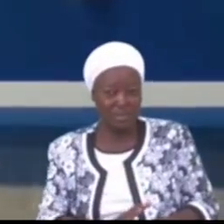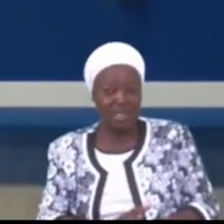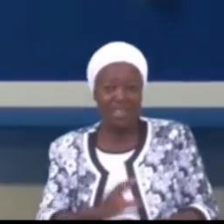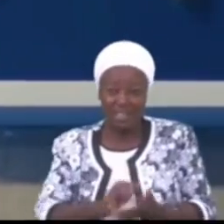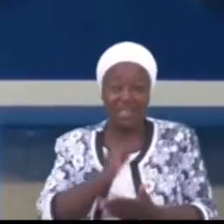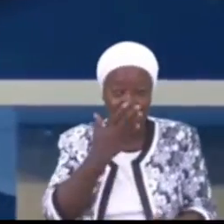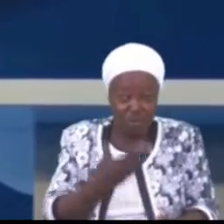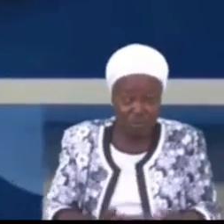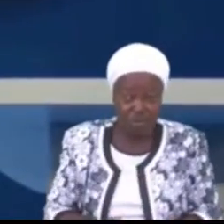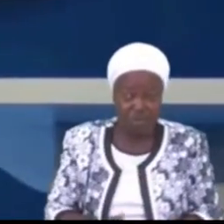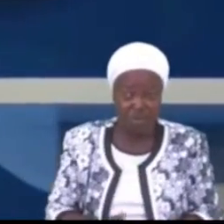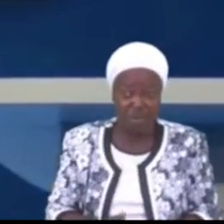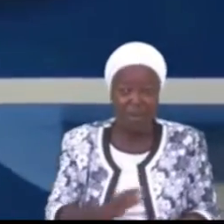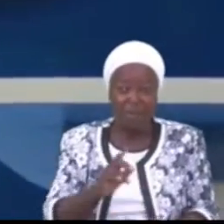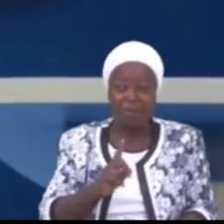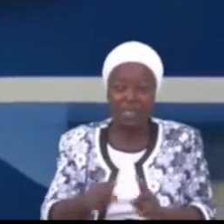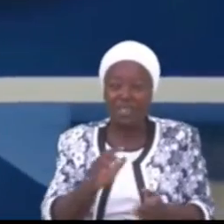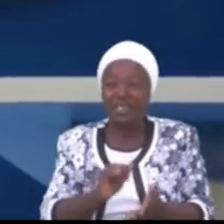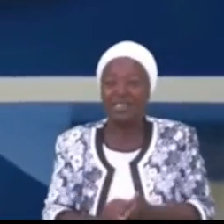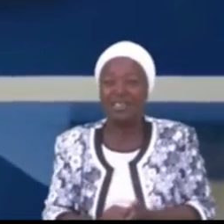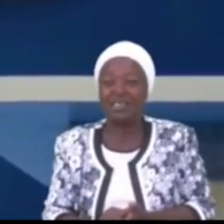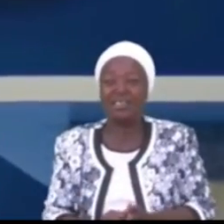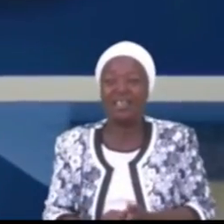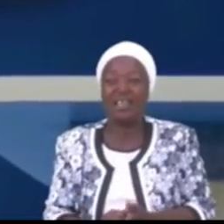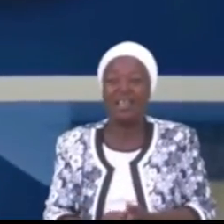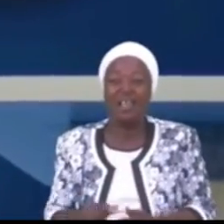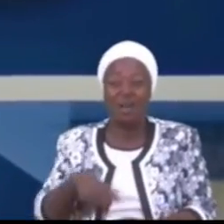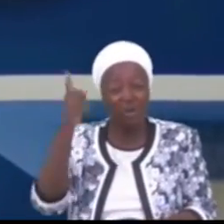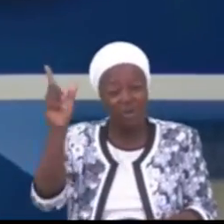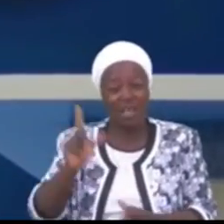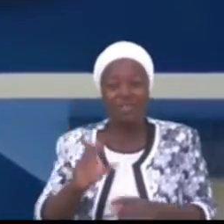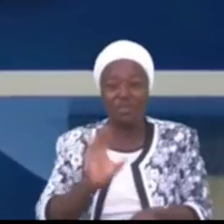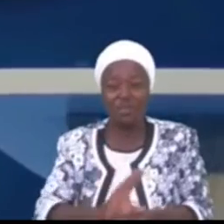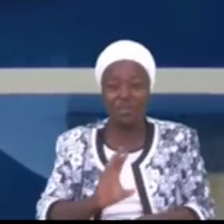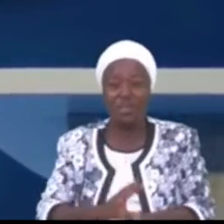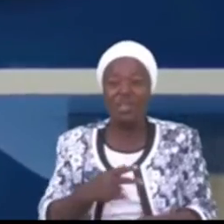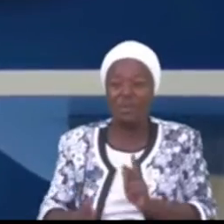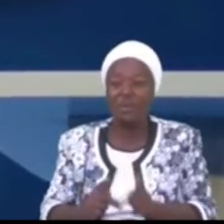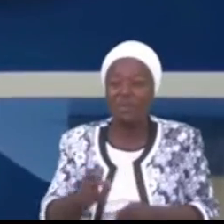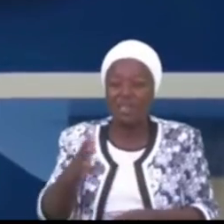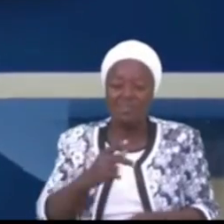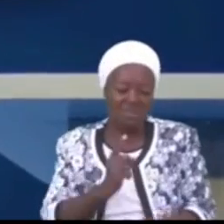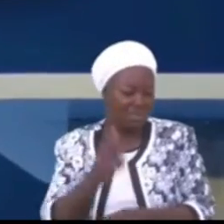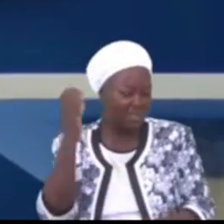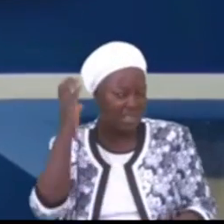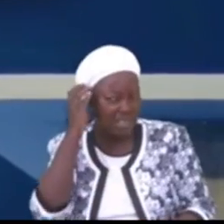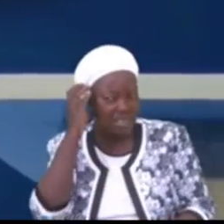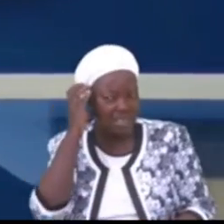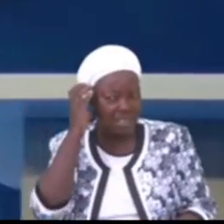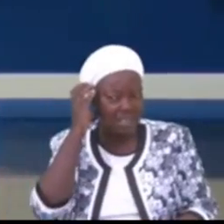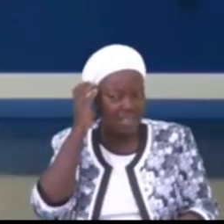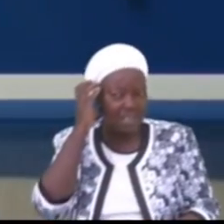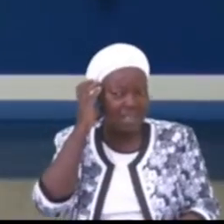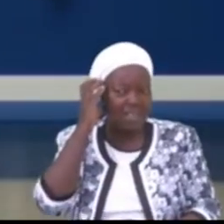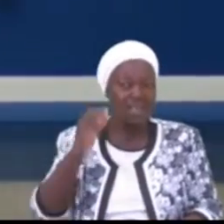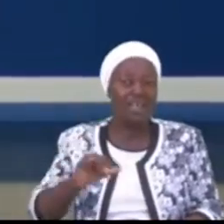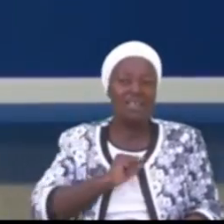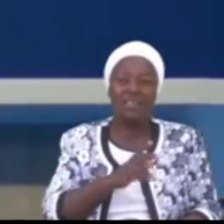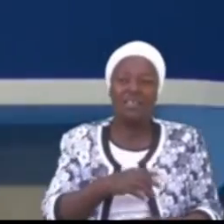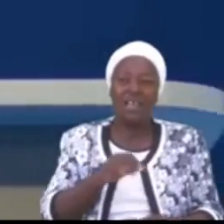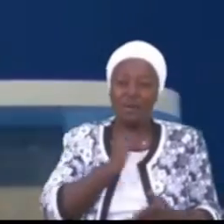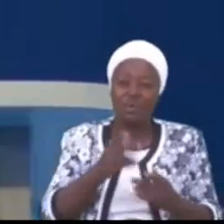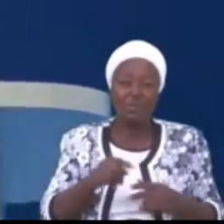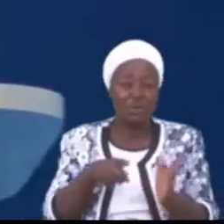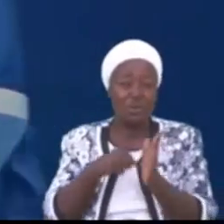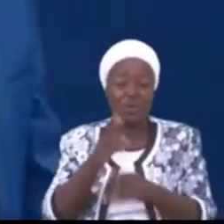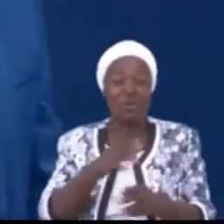good. But that local church, the people there were just here. I want to show your face to